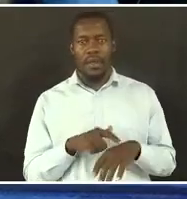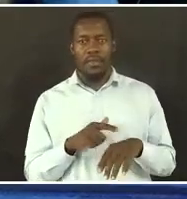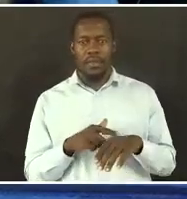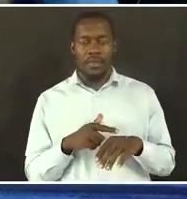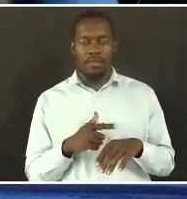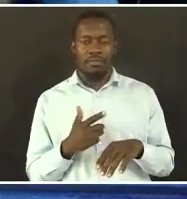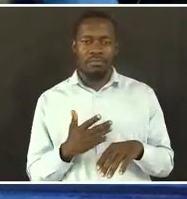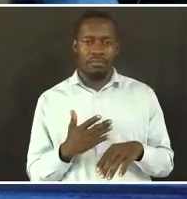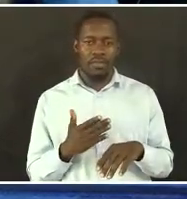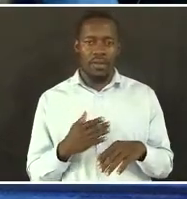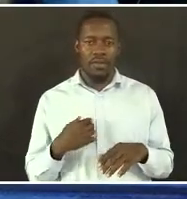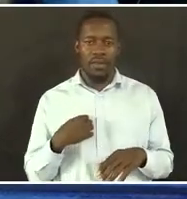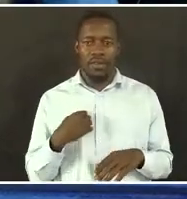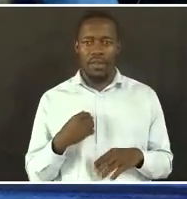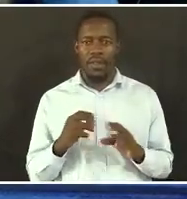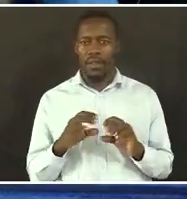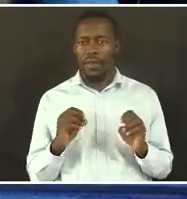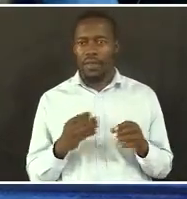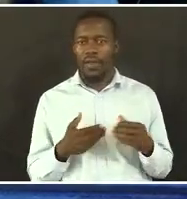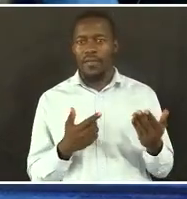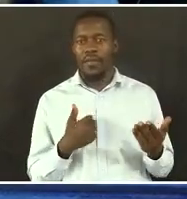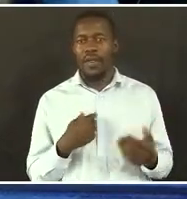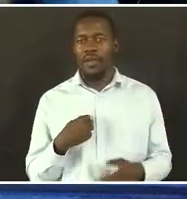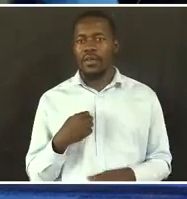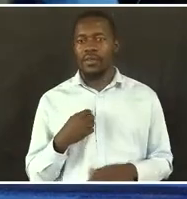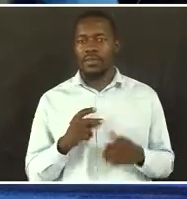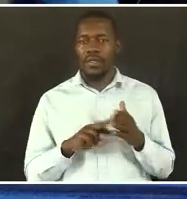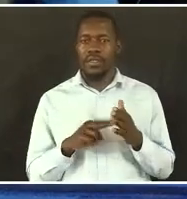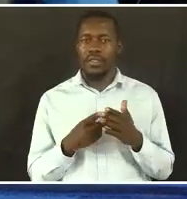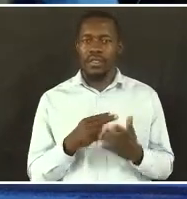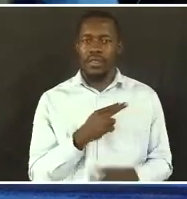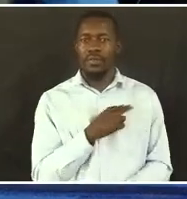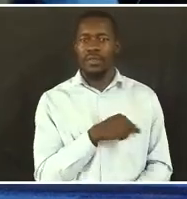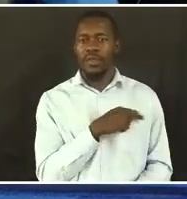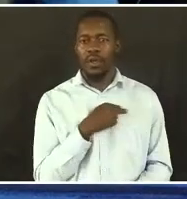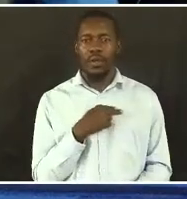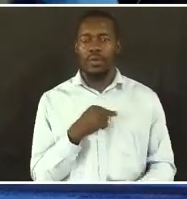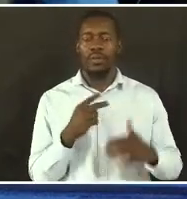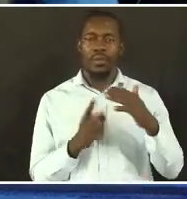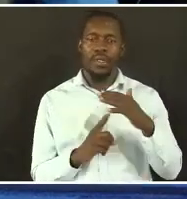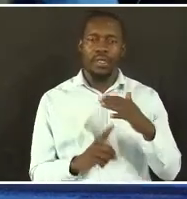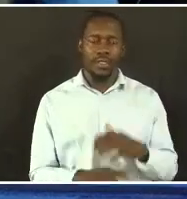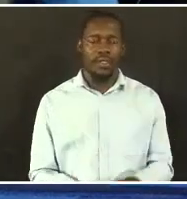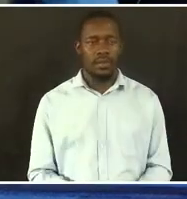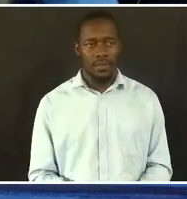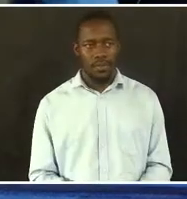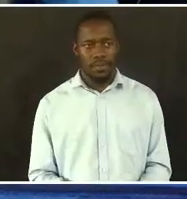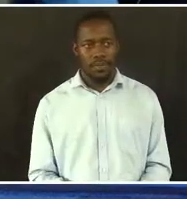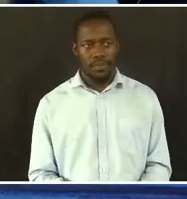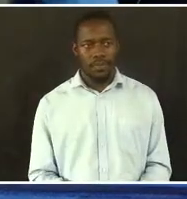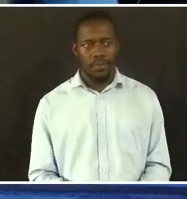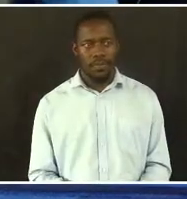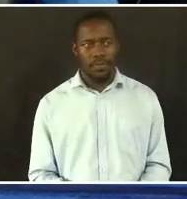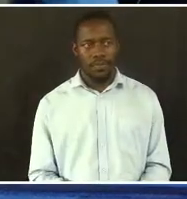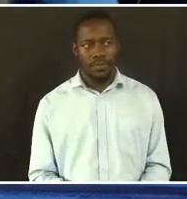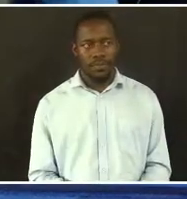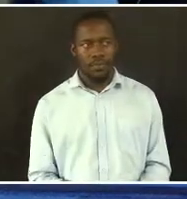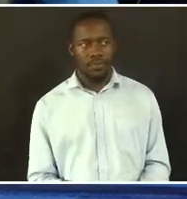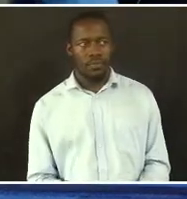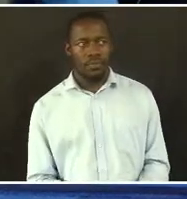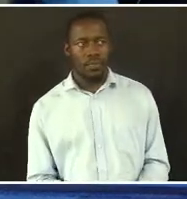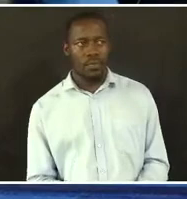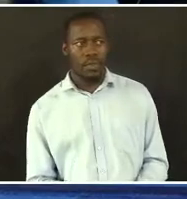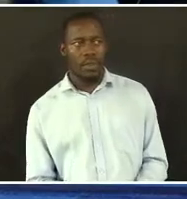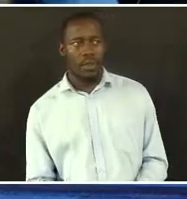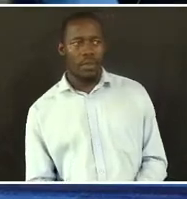to prison ministry and he says that, "I was in jail and you came to me." So, as we